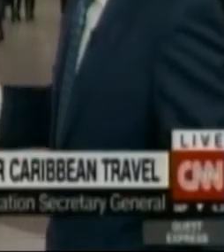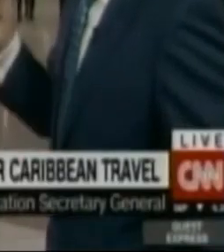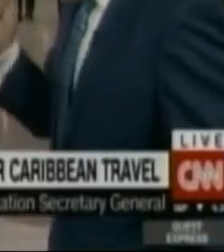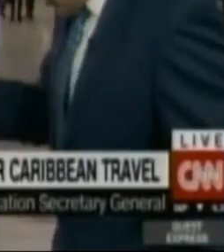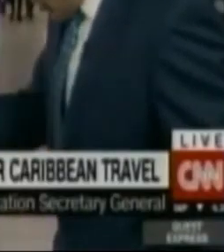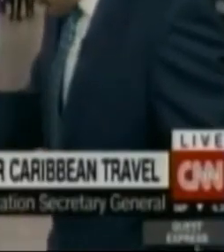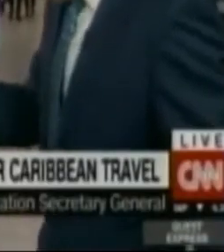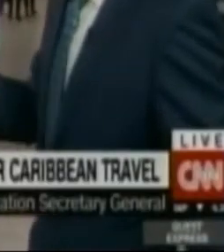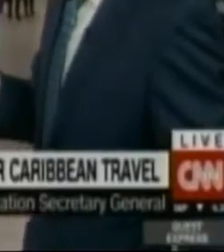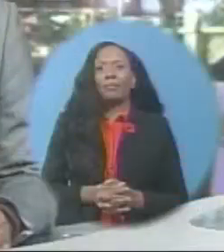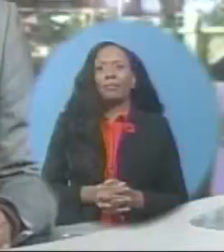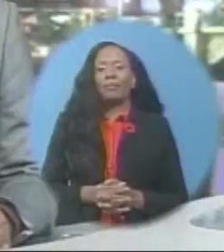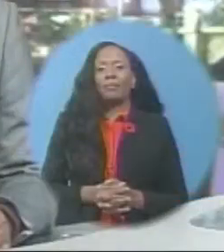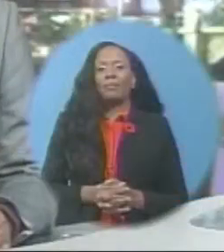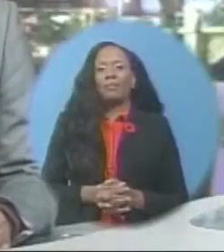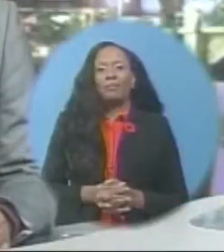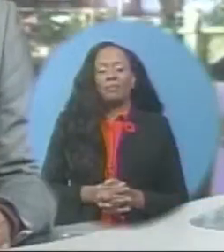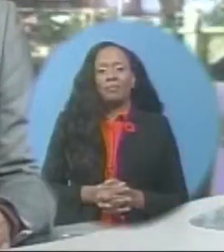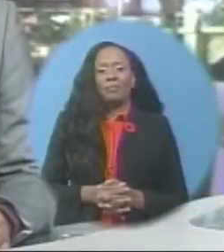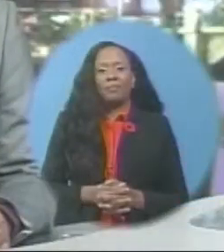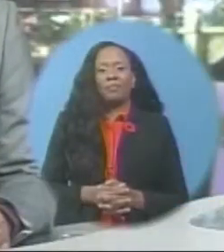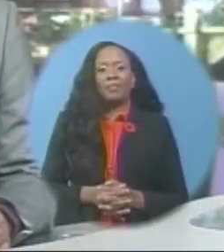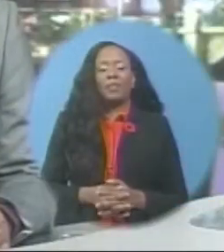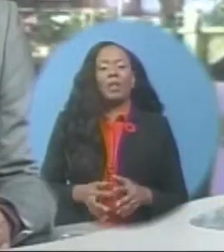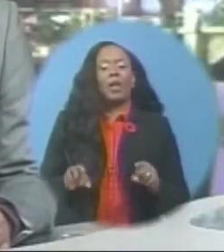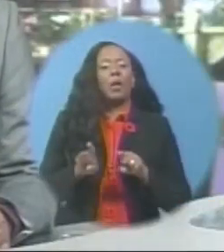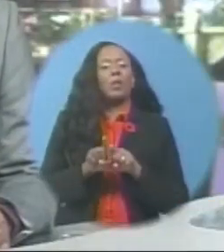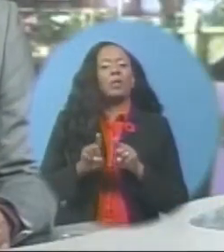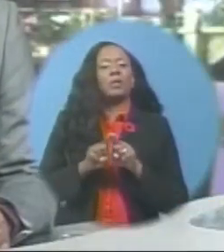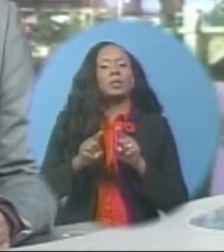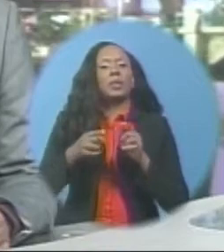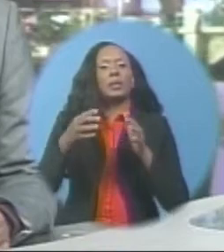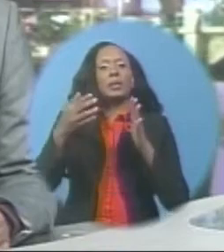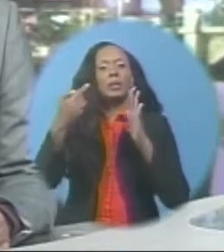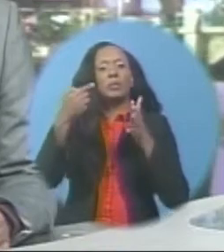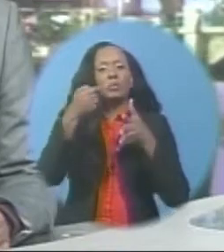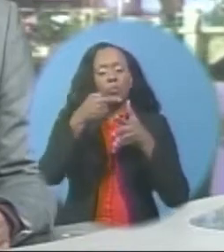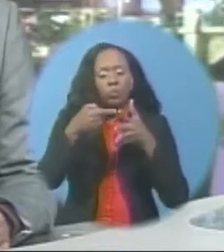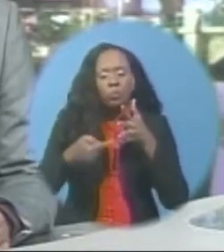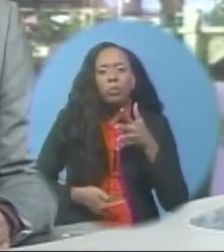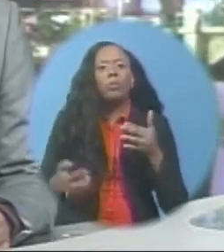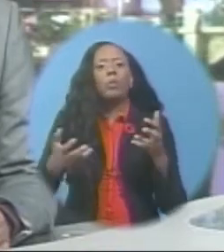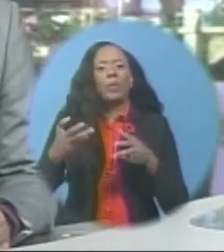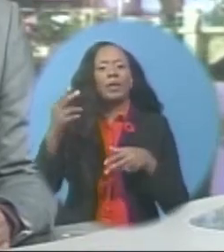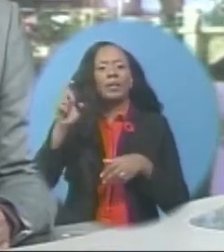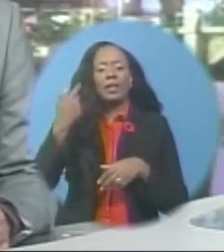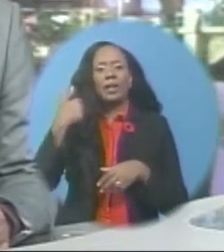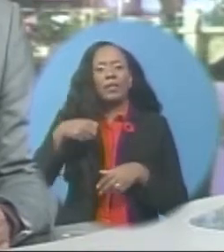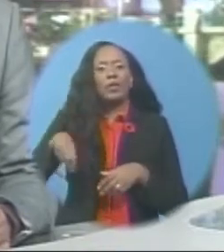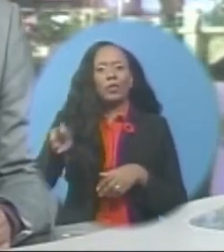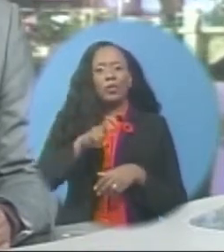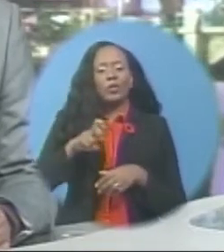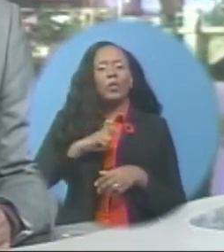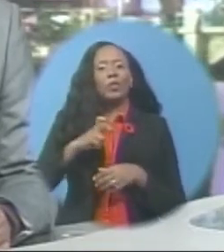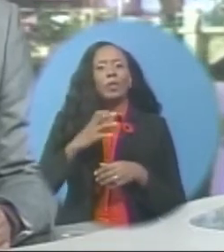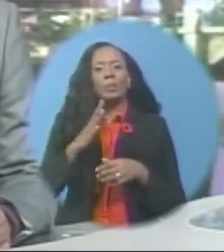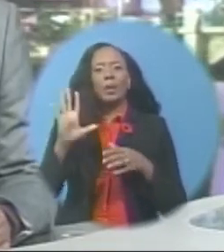come for the 70. Mr. Riley also outlined what the industry needs now to help stay on track after the